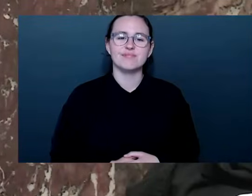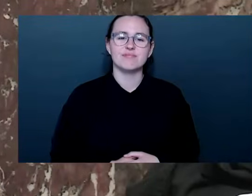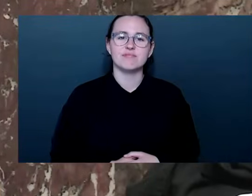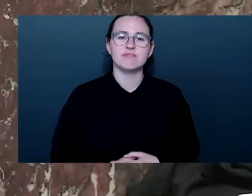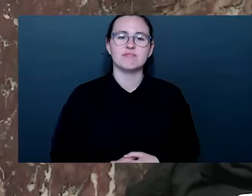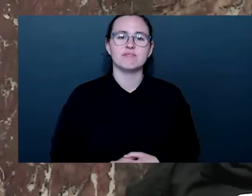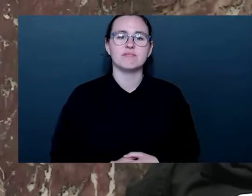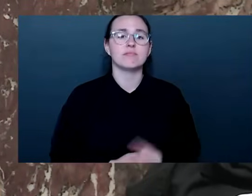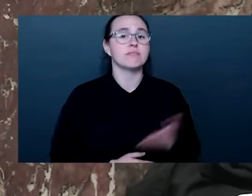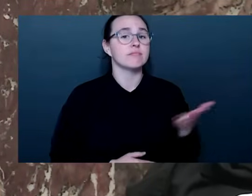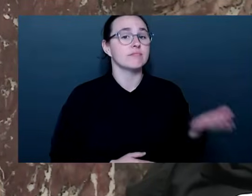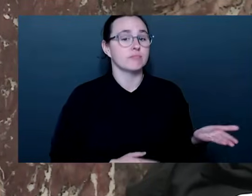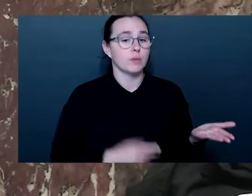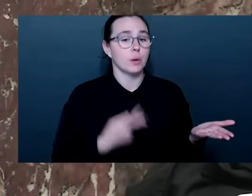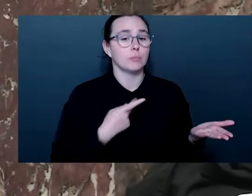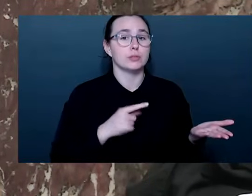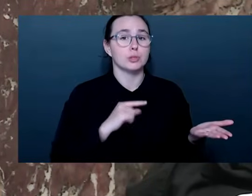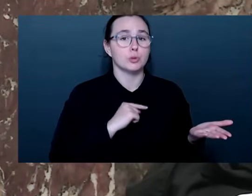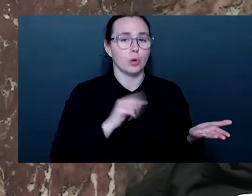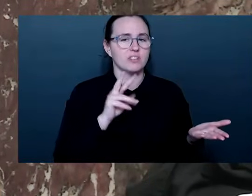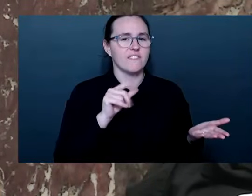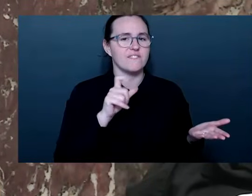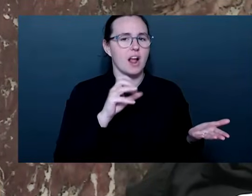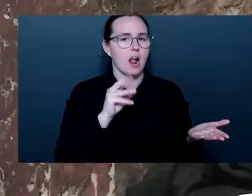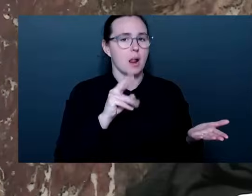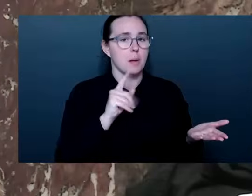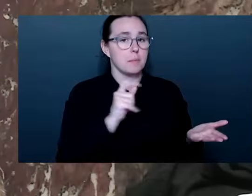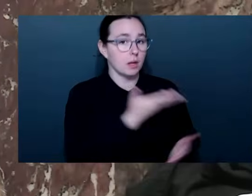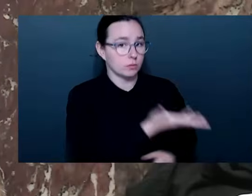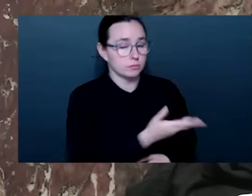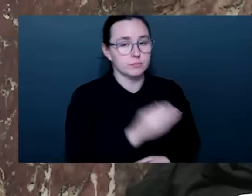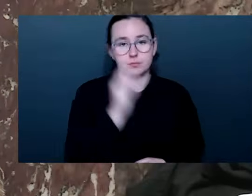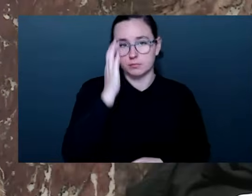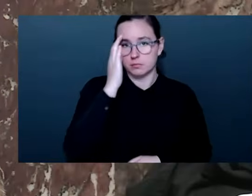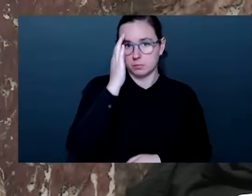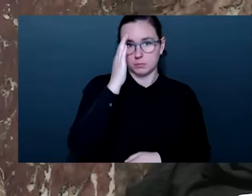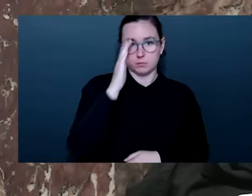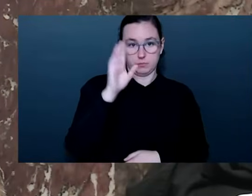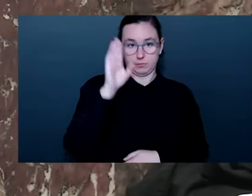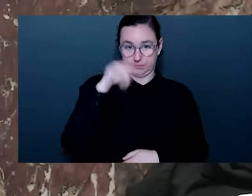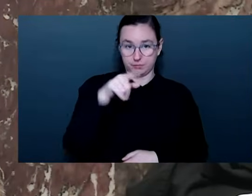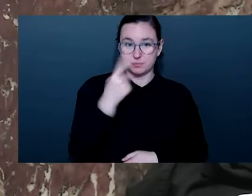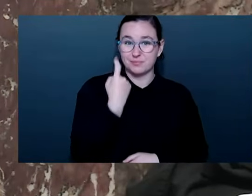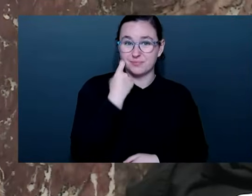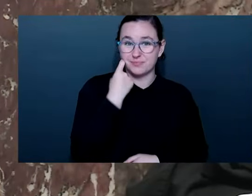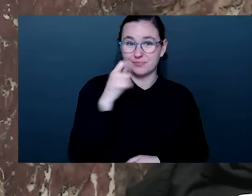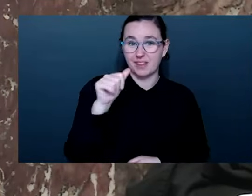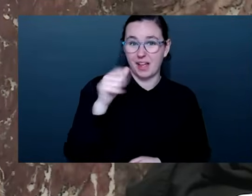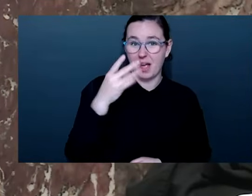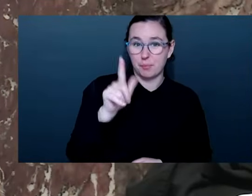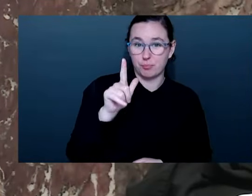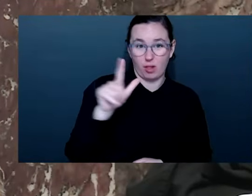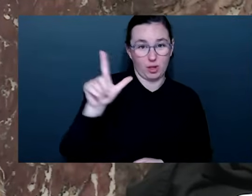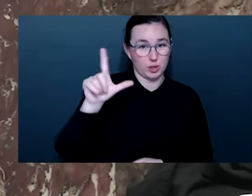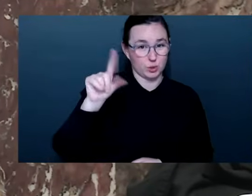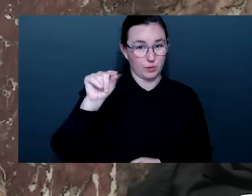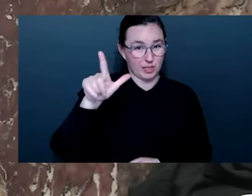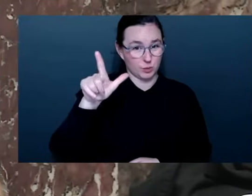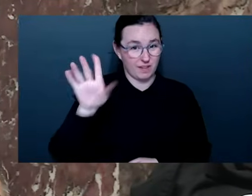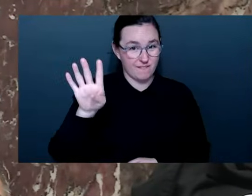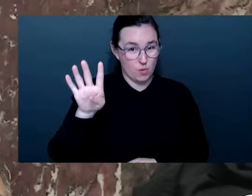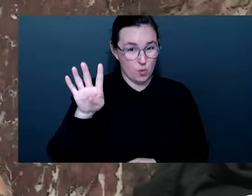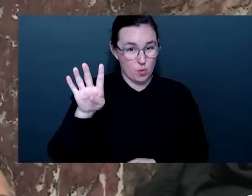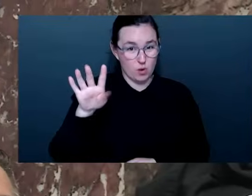2024, a transport truck overturned near McBride, blocking the Goat River. Local company Rich Boys Mechanical and